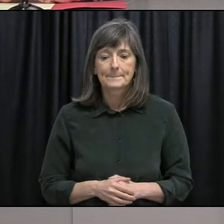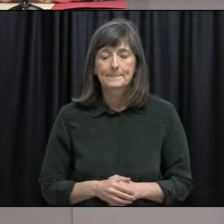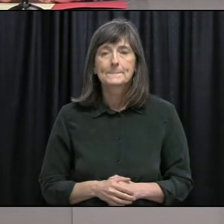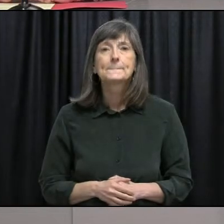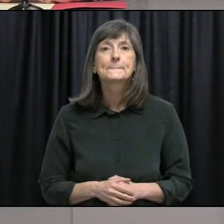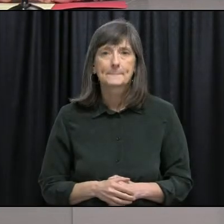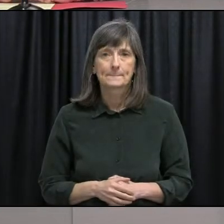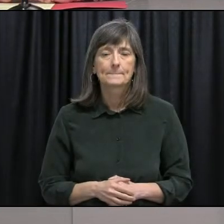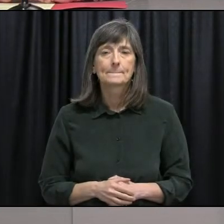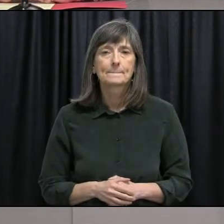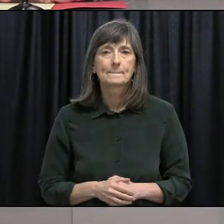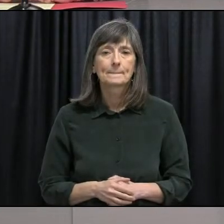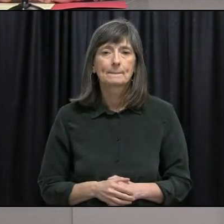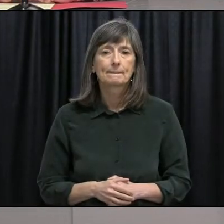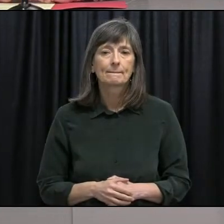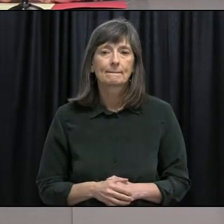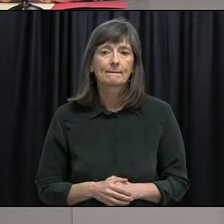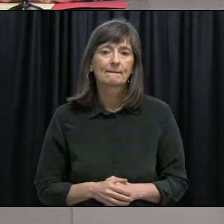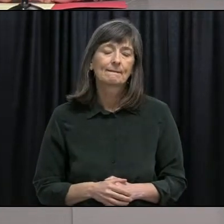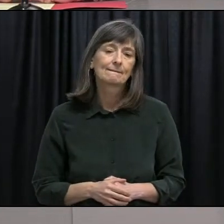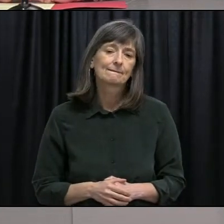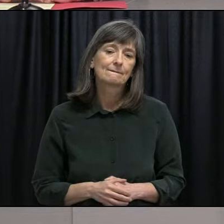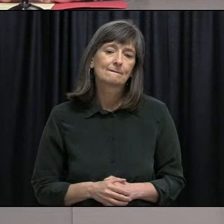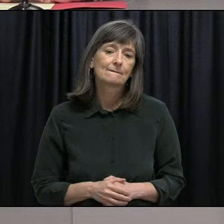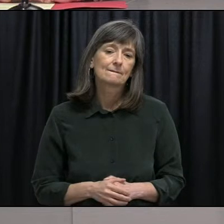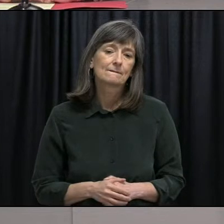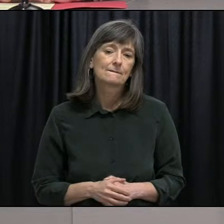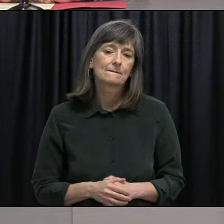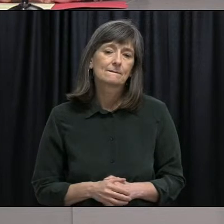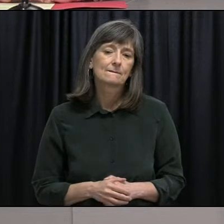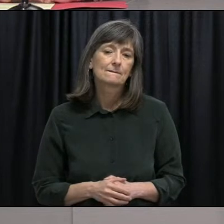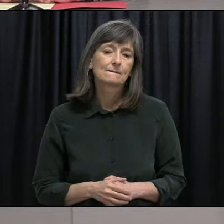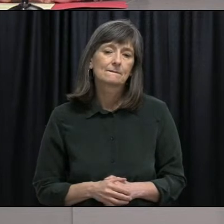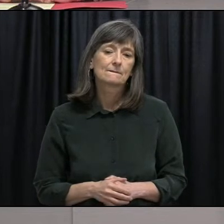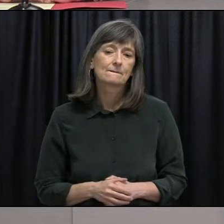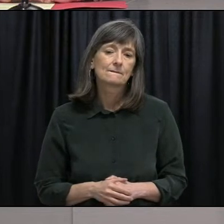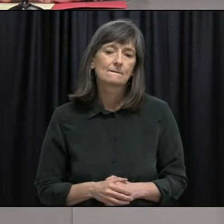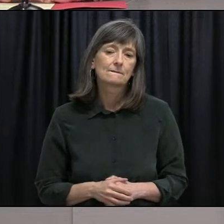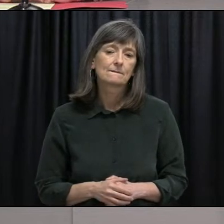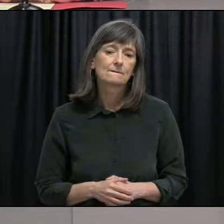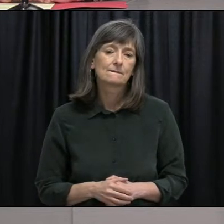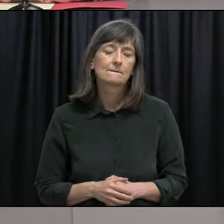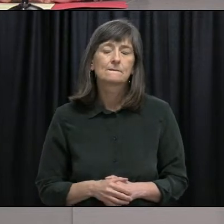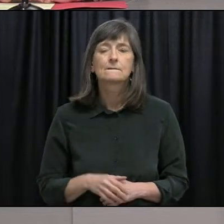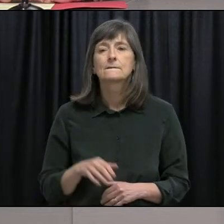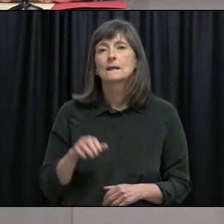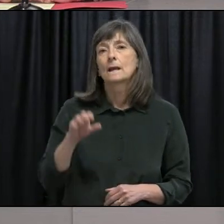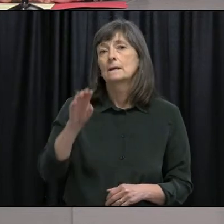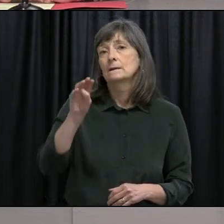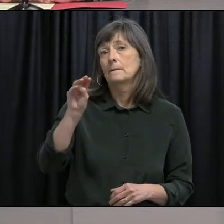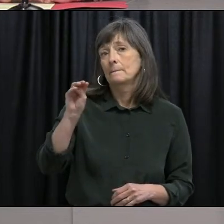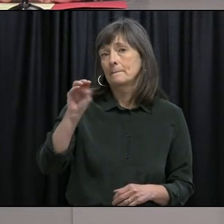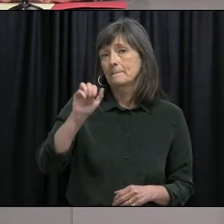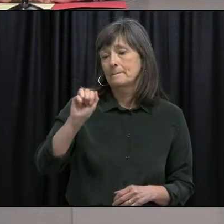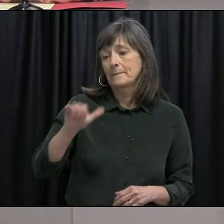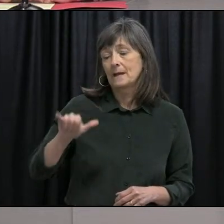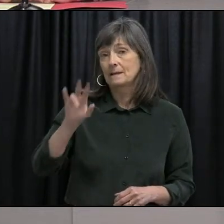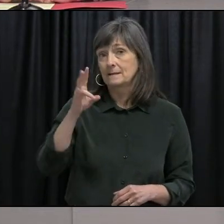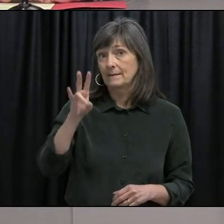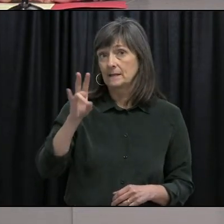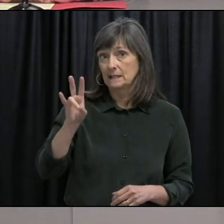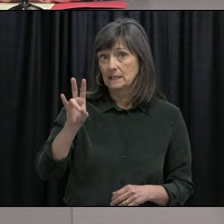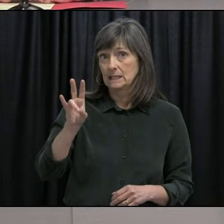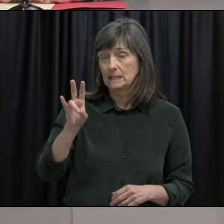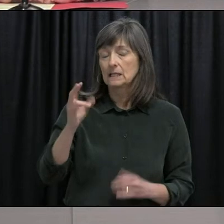Yes, I do. With us opening to the rest of the population on Monday the 17th, I know that we're looking at bringing